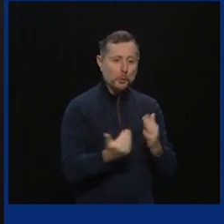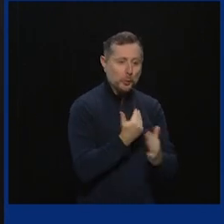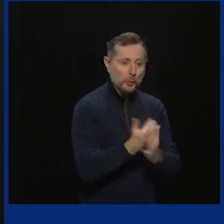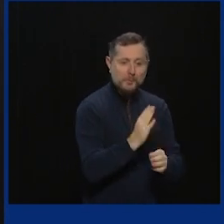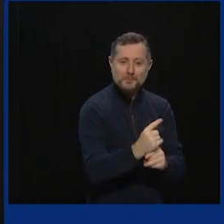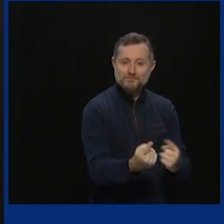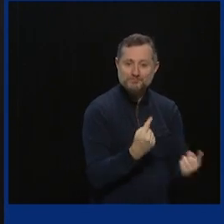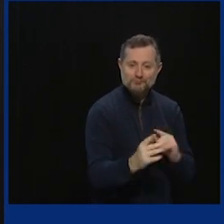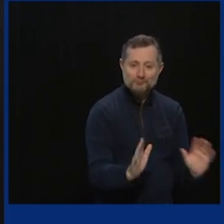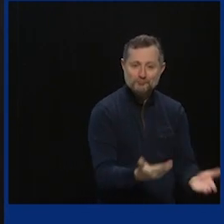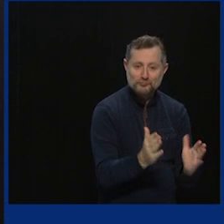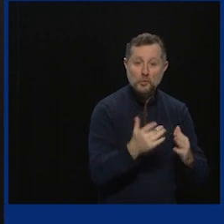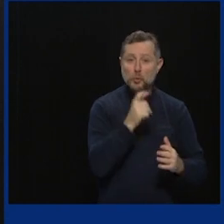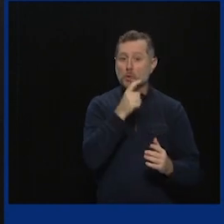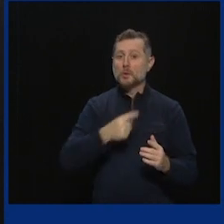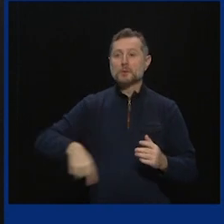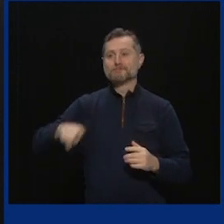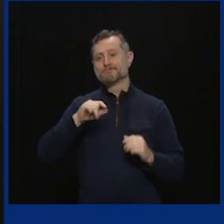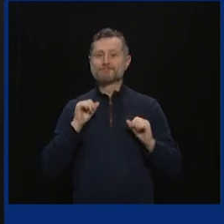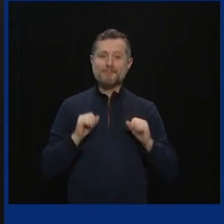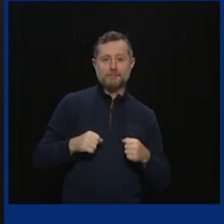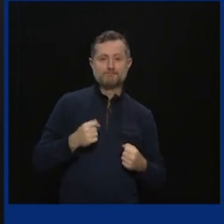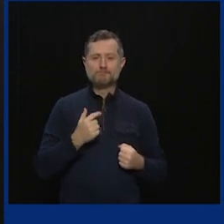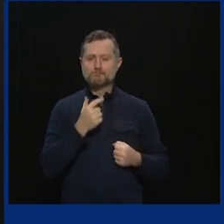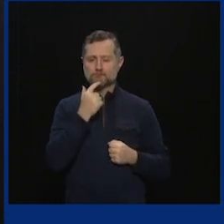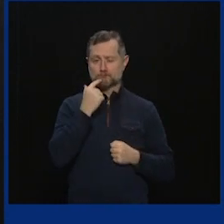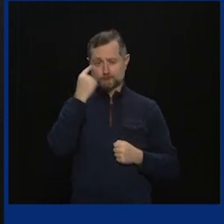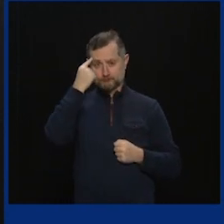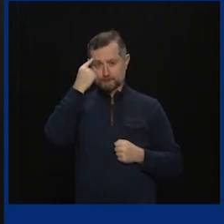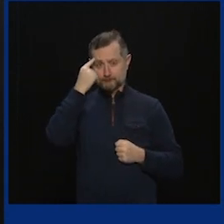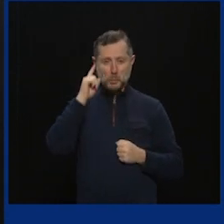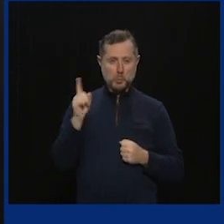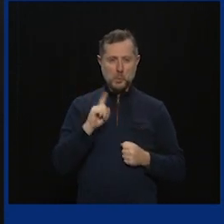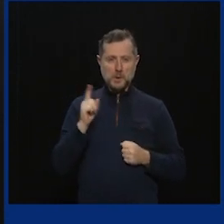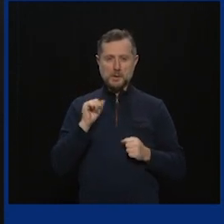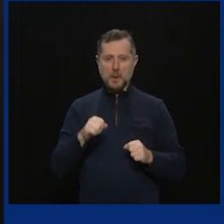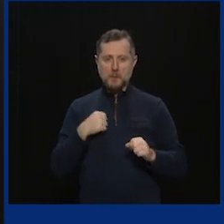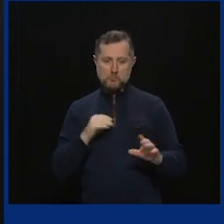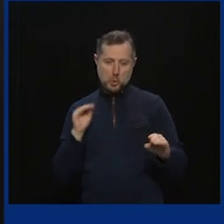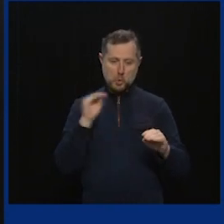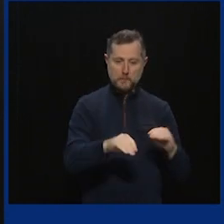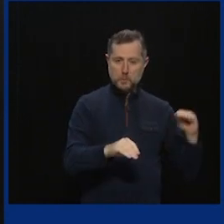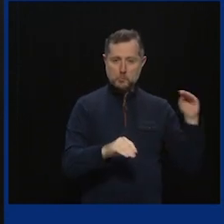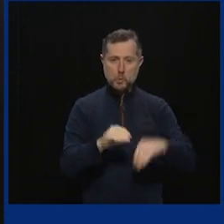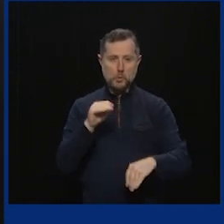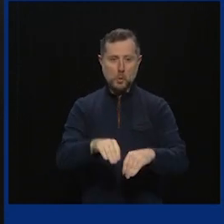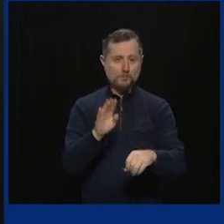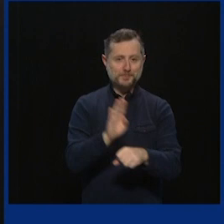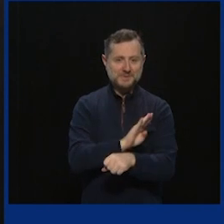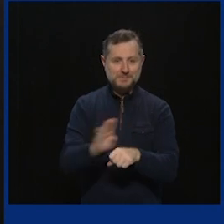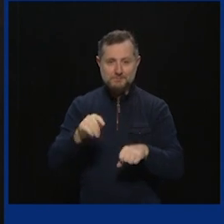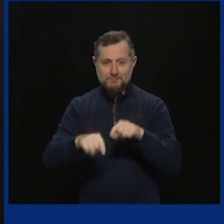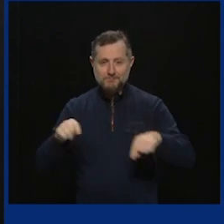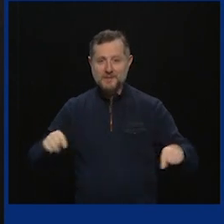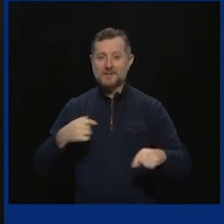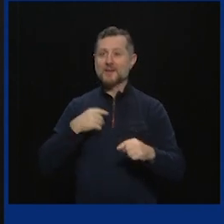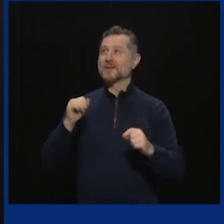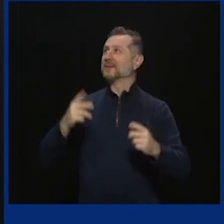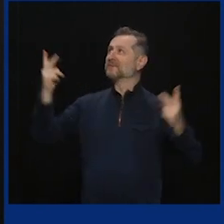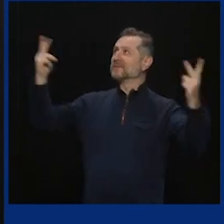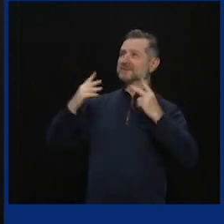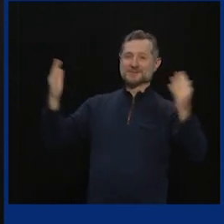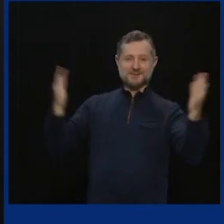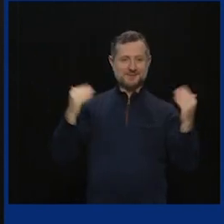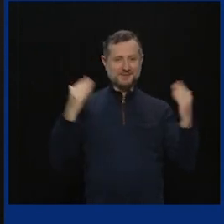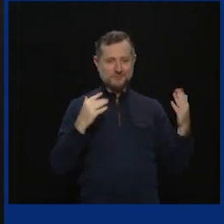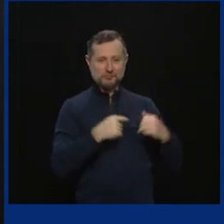will realize that this is one of the best places to do business. So I'm not going to tell you what's in this now, and the reason is